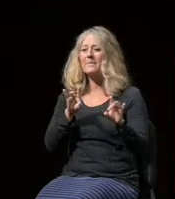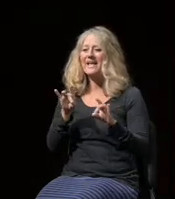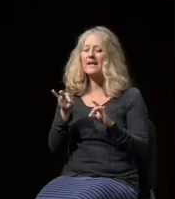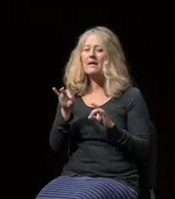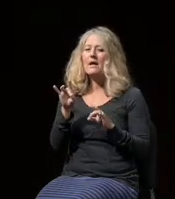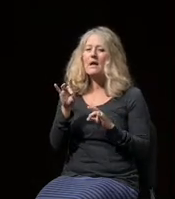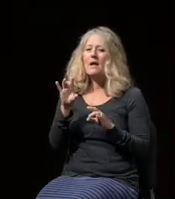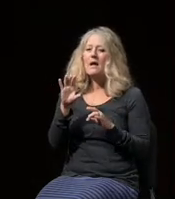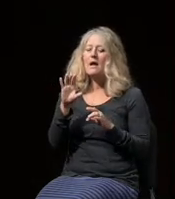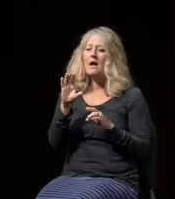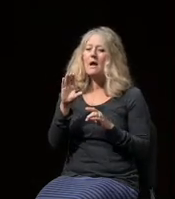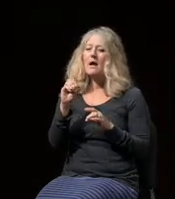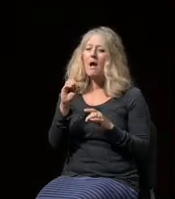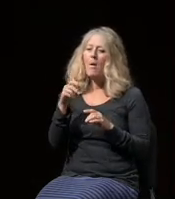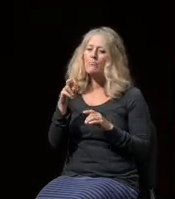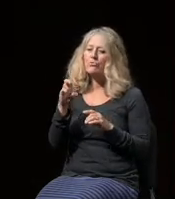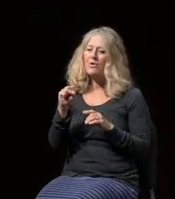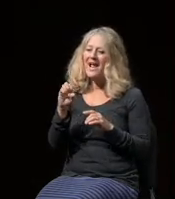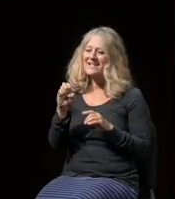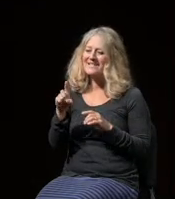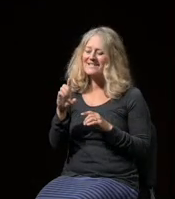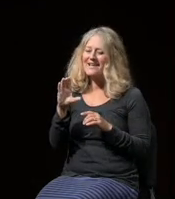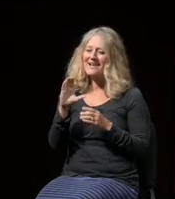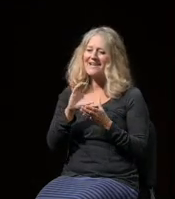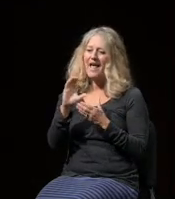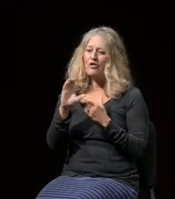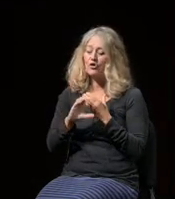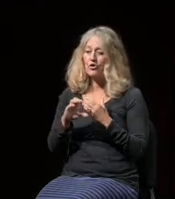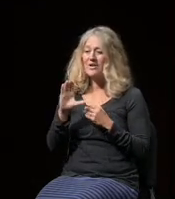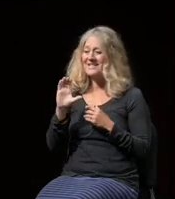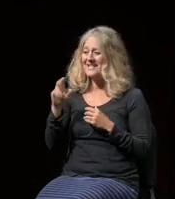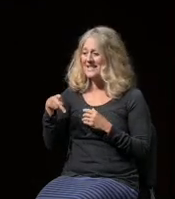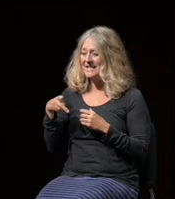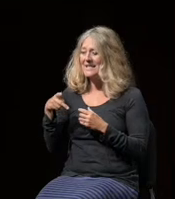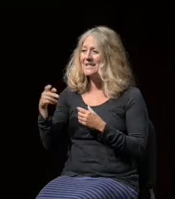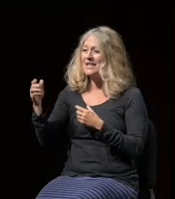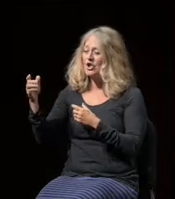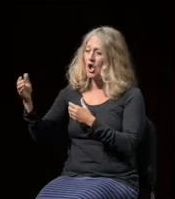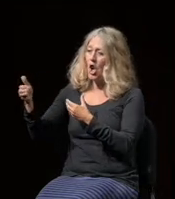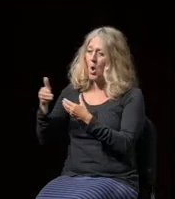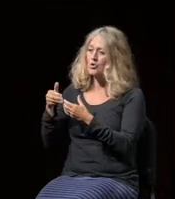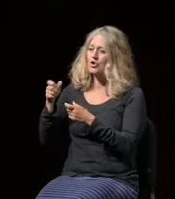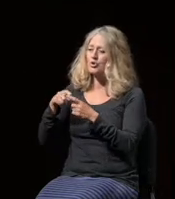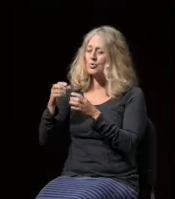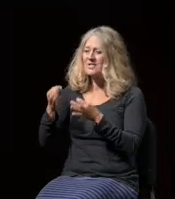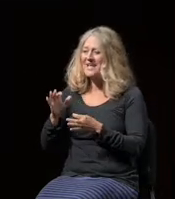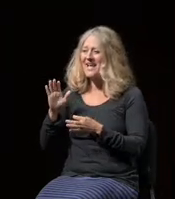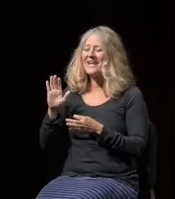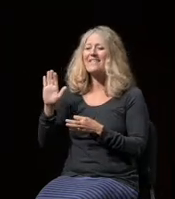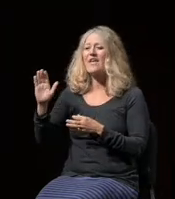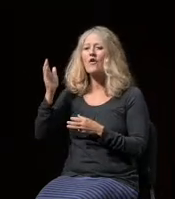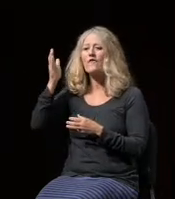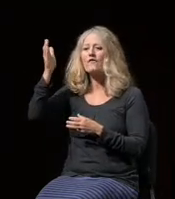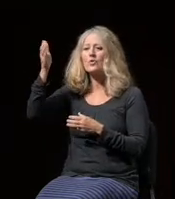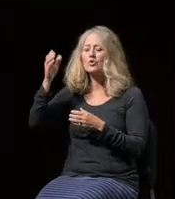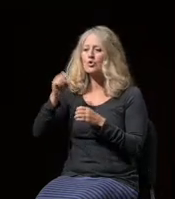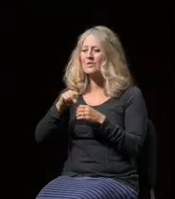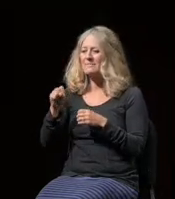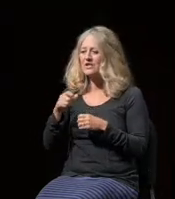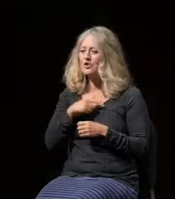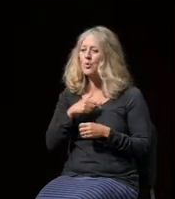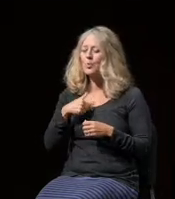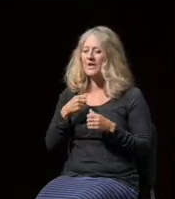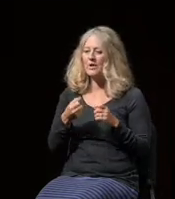calendar exploration. As Cal Poly draws closer to determining the length of their future semester, we have